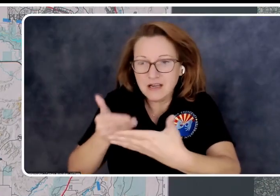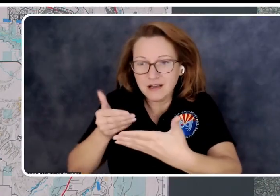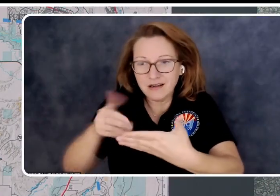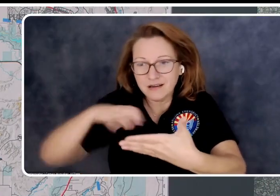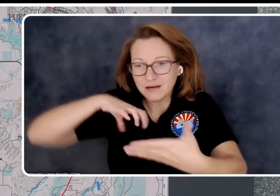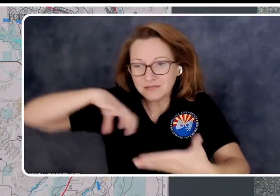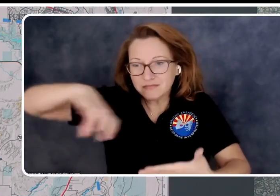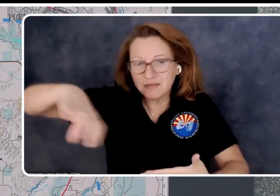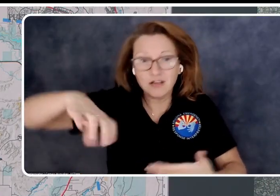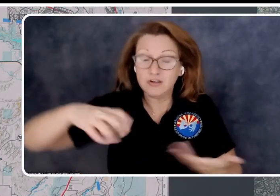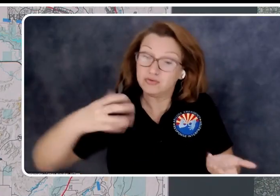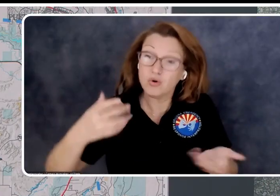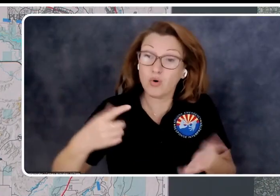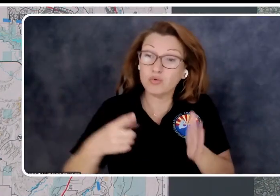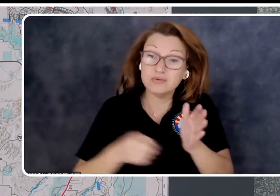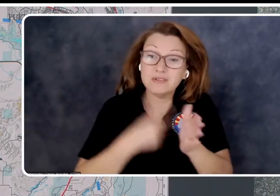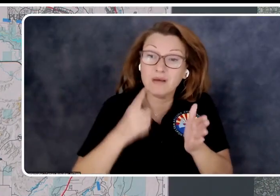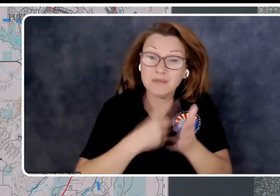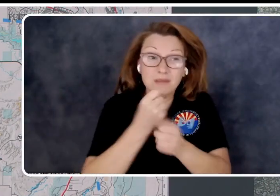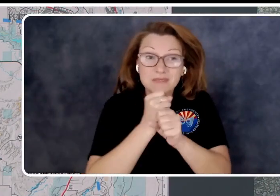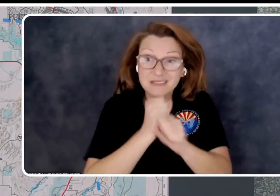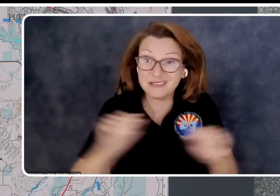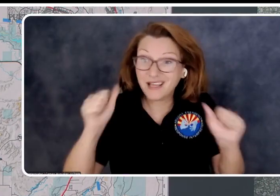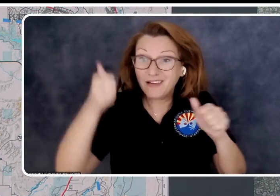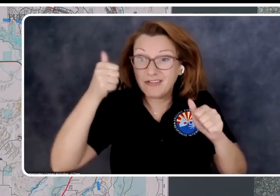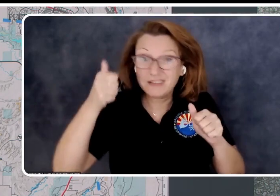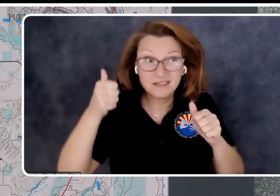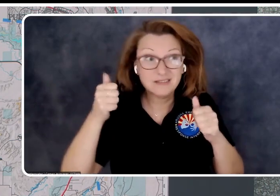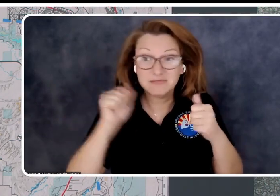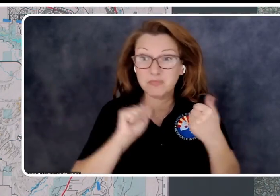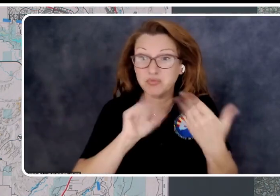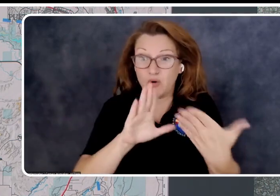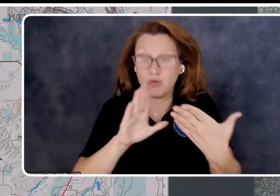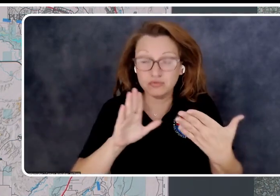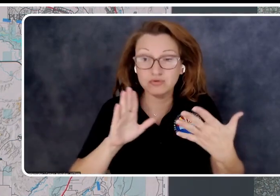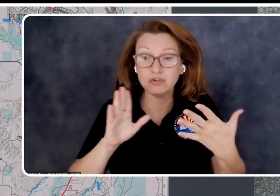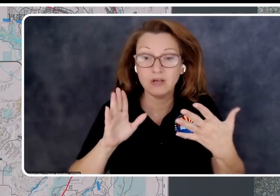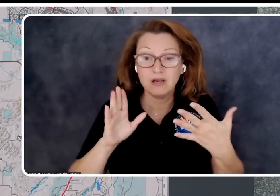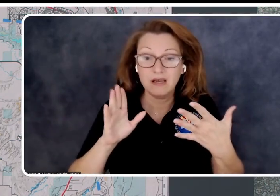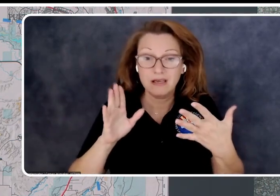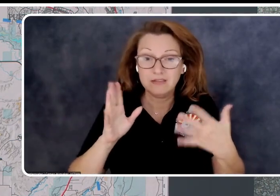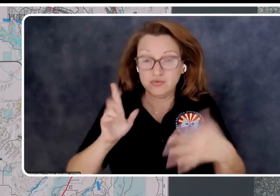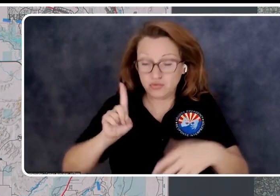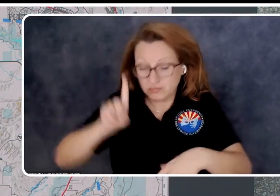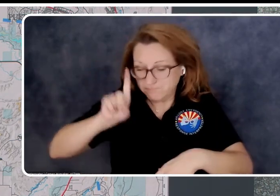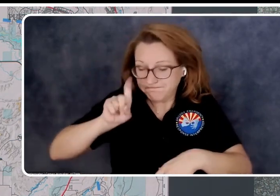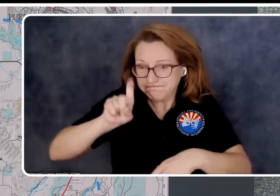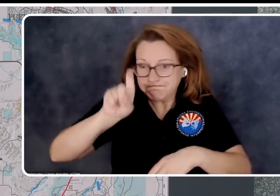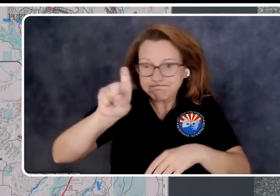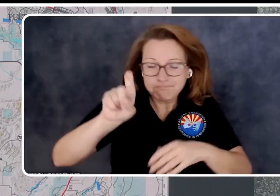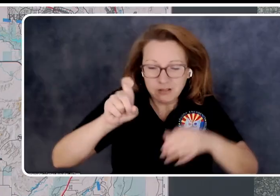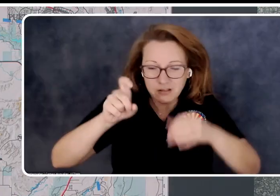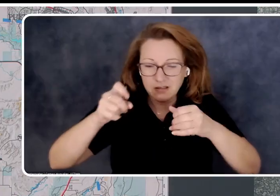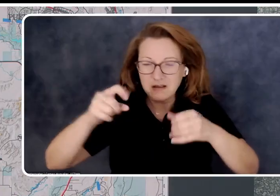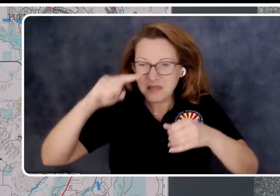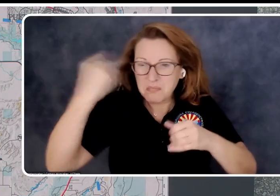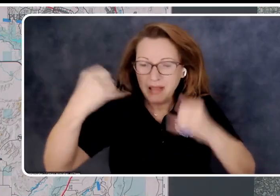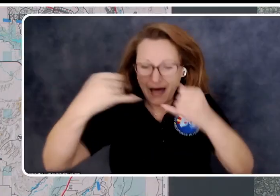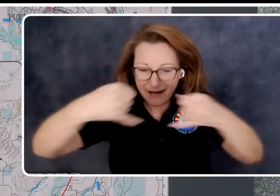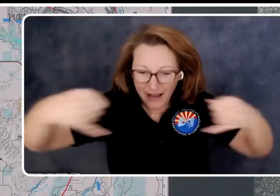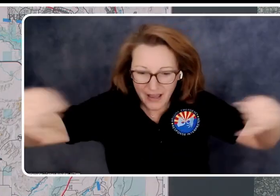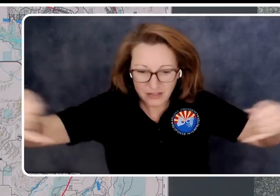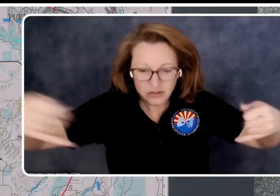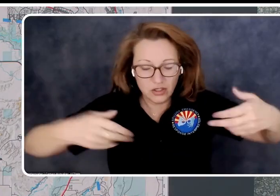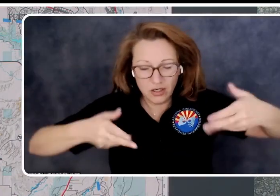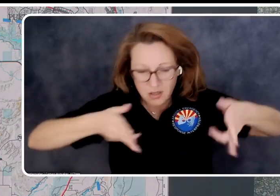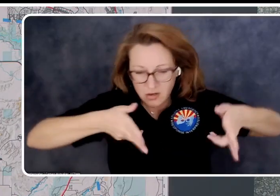of action is to be tight right against the fire's edge so we can get clean, hard, black, burned areas that are pieces of